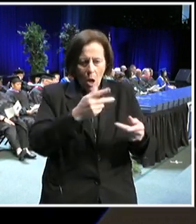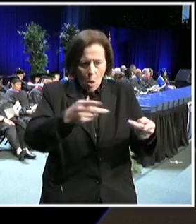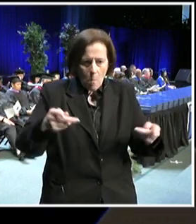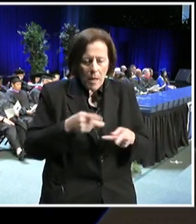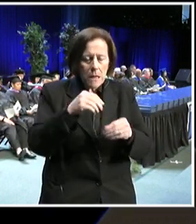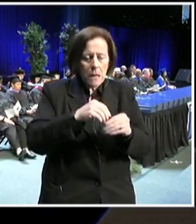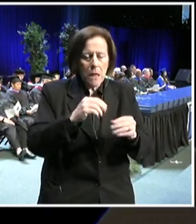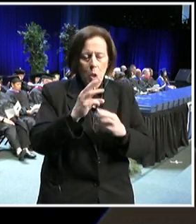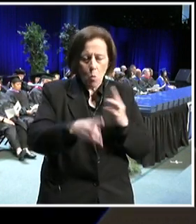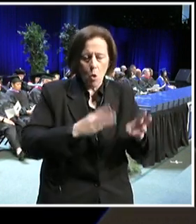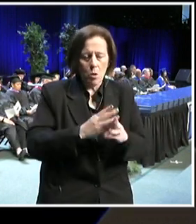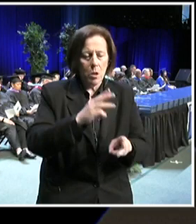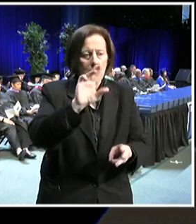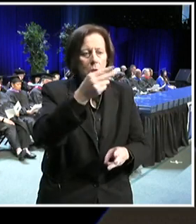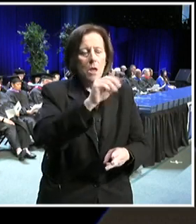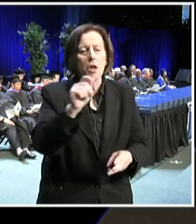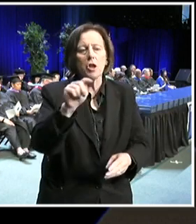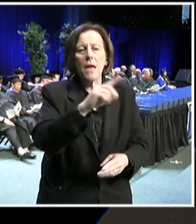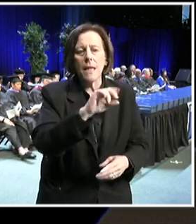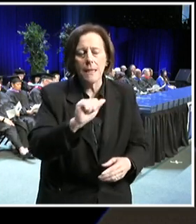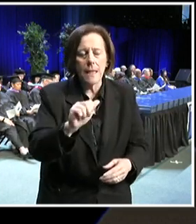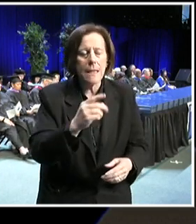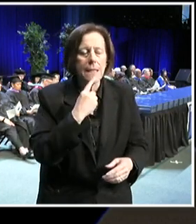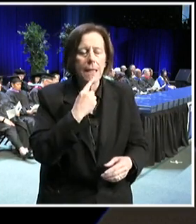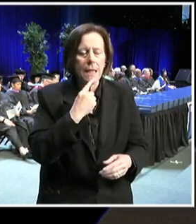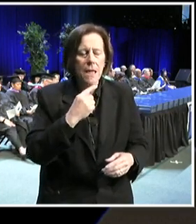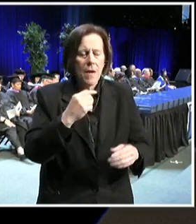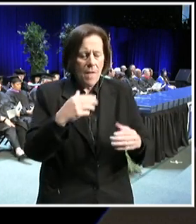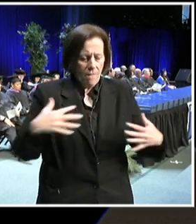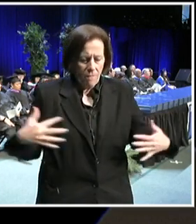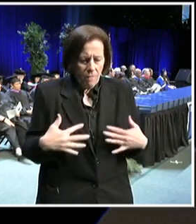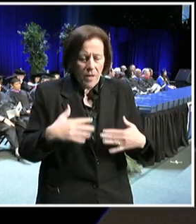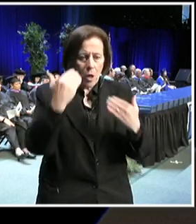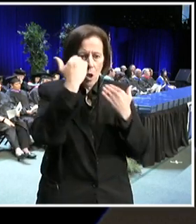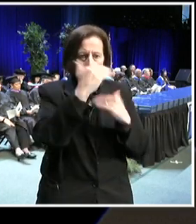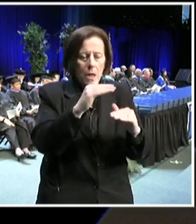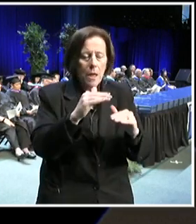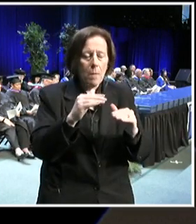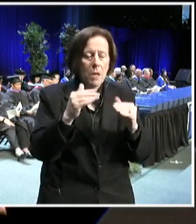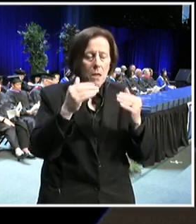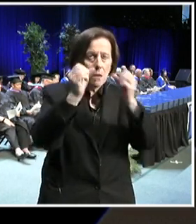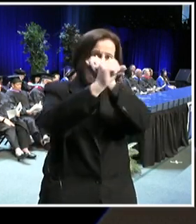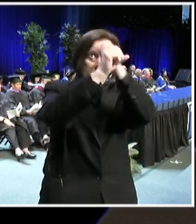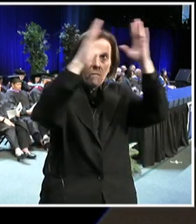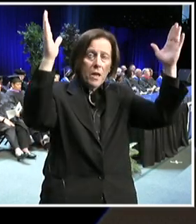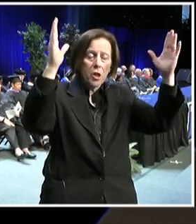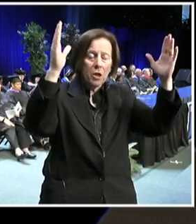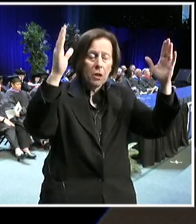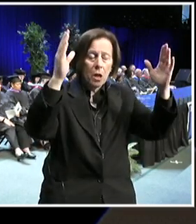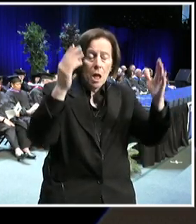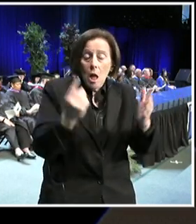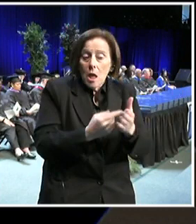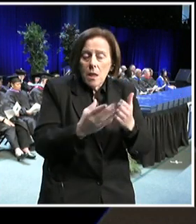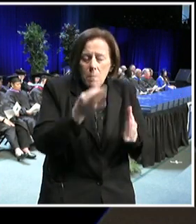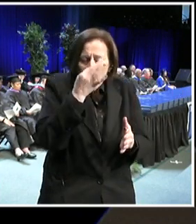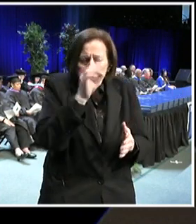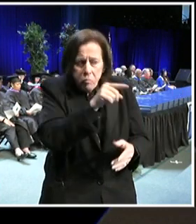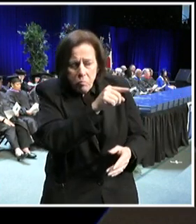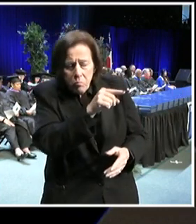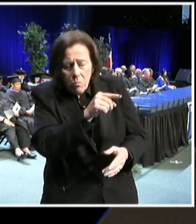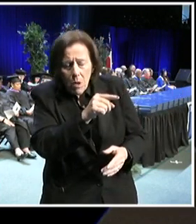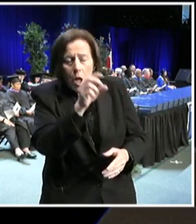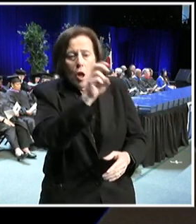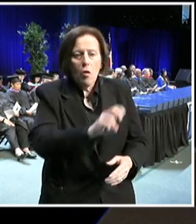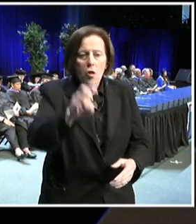stated, I've learned that fear limits you and your vision. It serves as blinders to what may be just a few steps down the road for you. The journey is